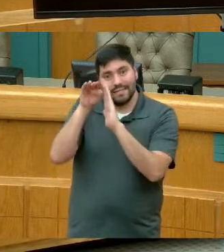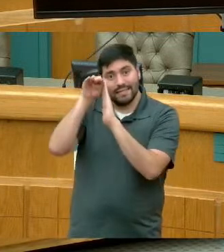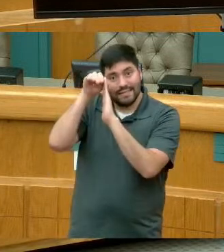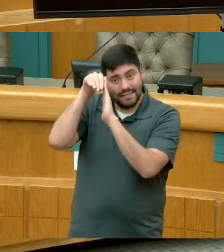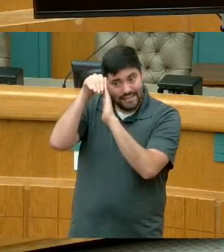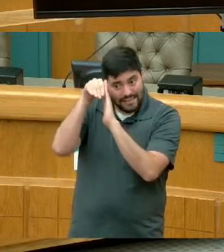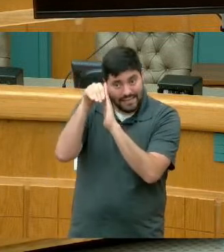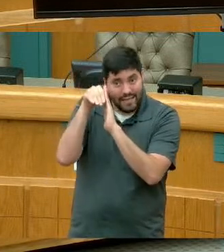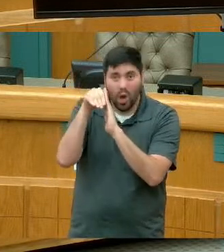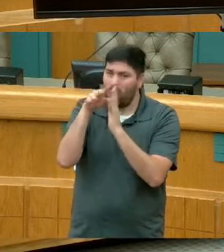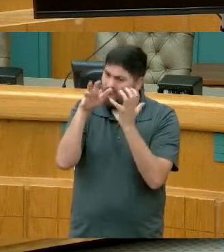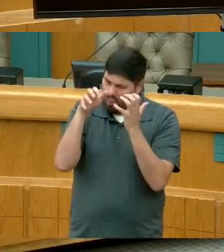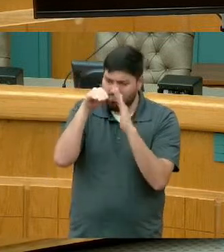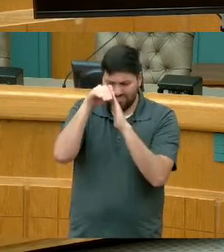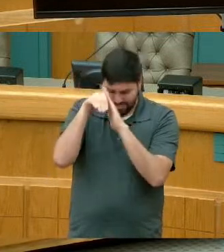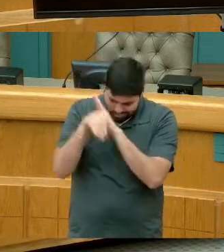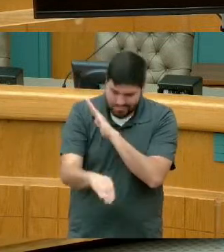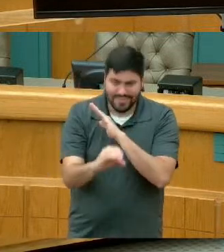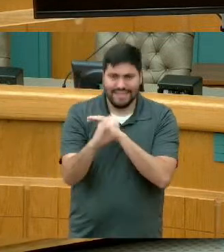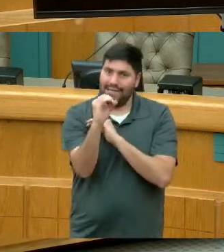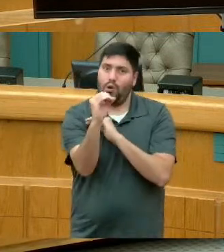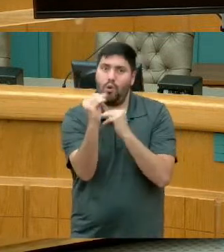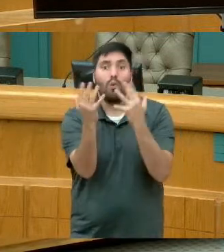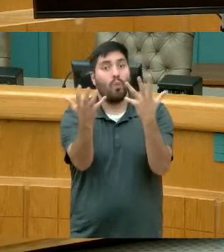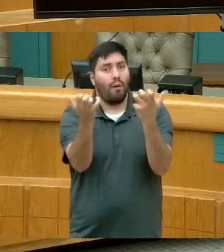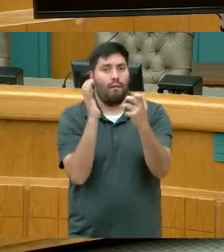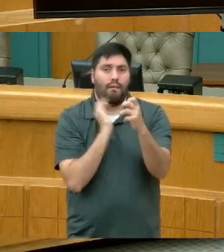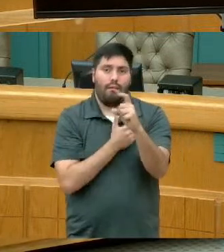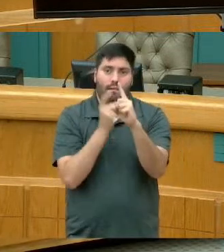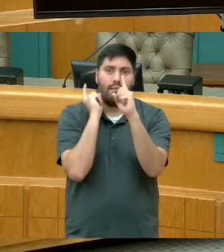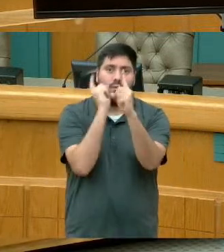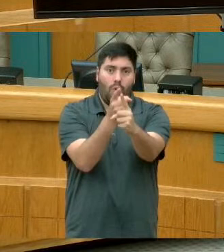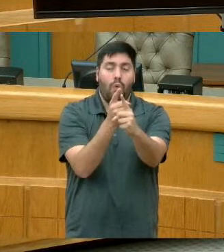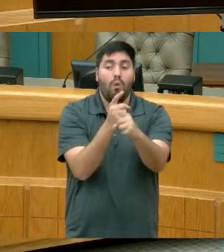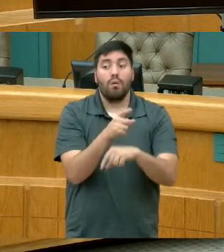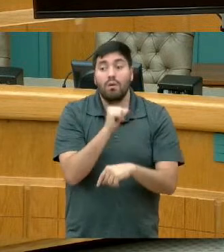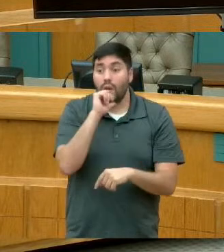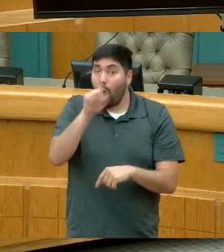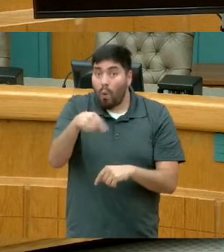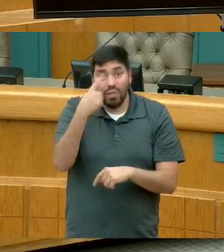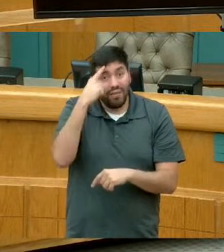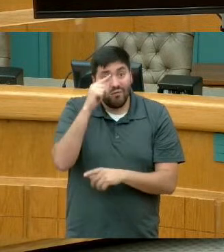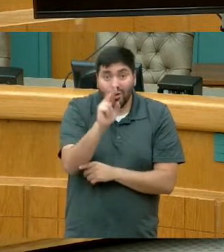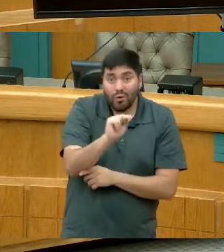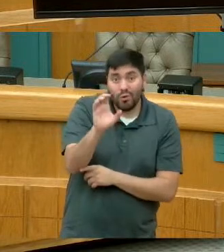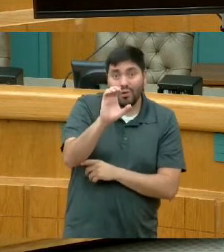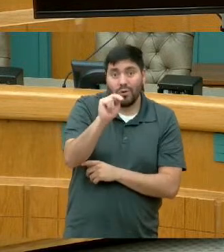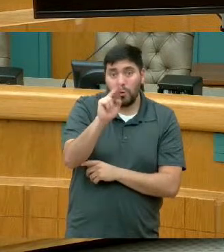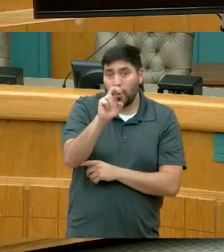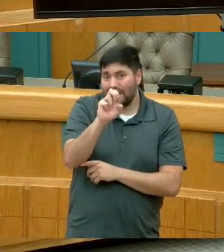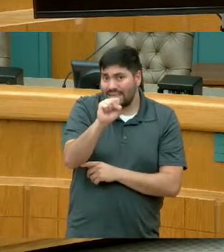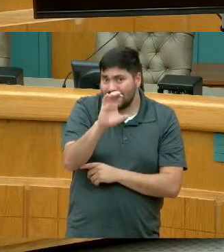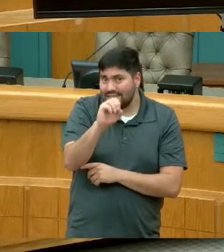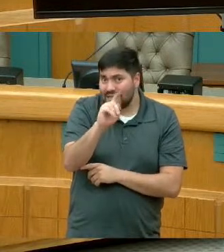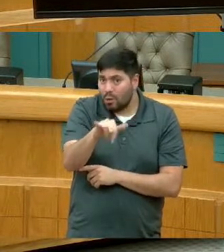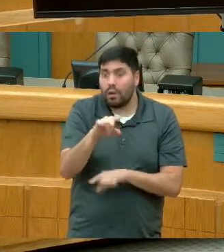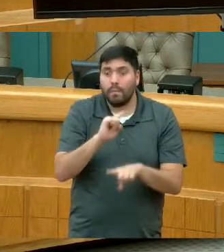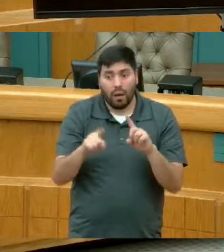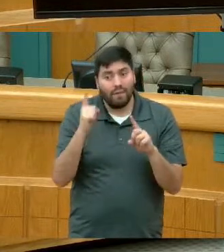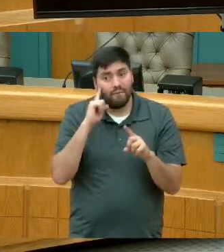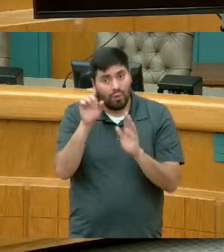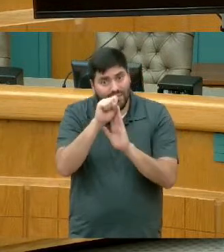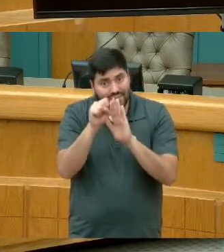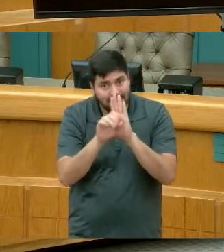a downward trend all the way till we get down to 0. That's the goal, not just for Nueces County, but for the state